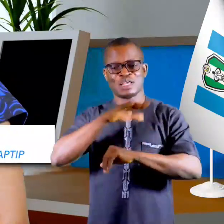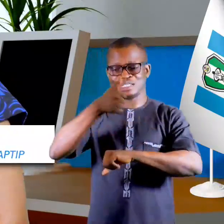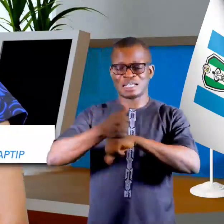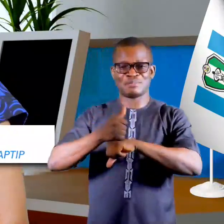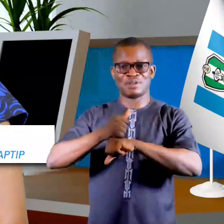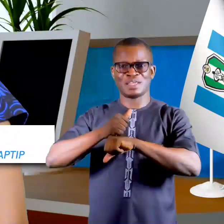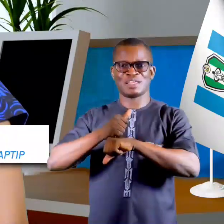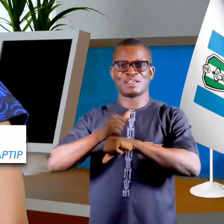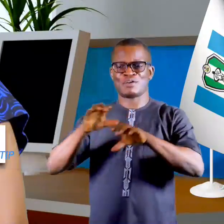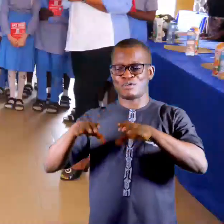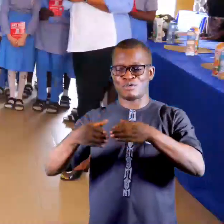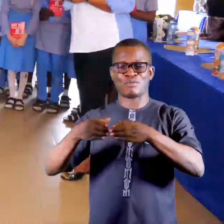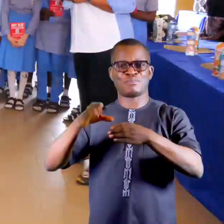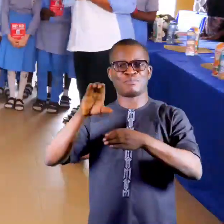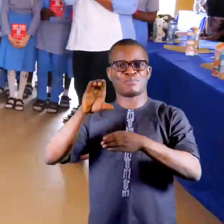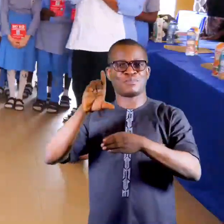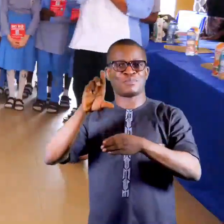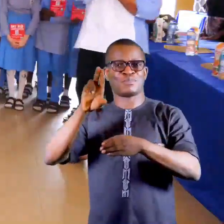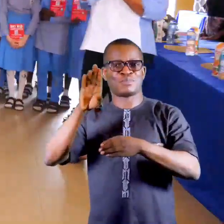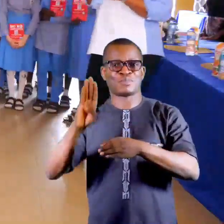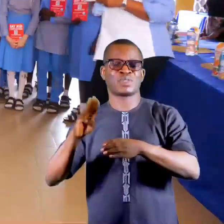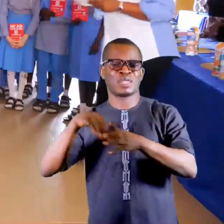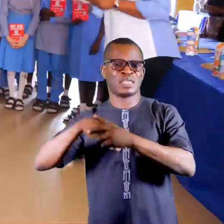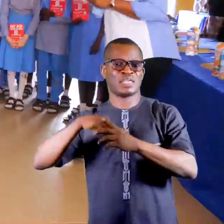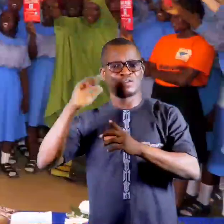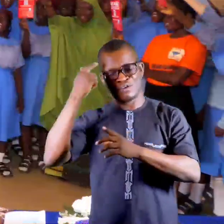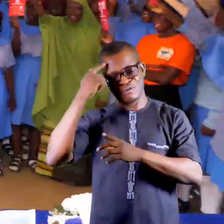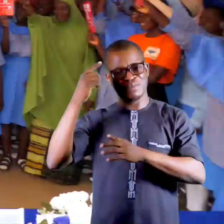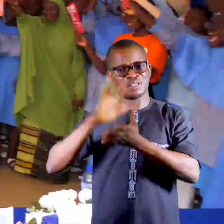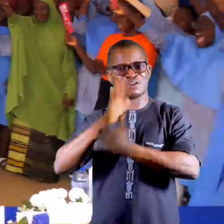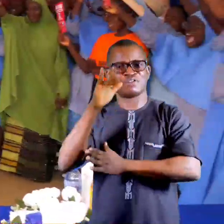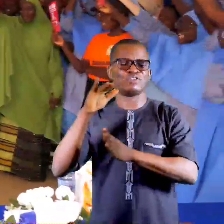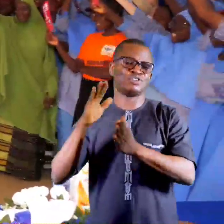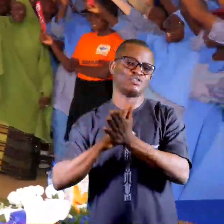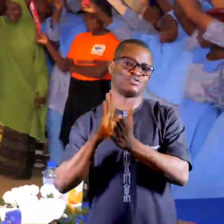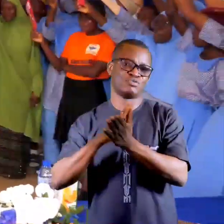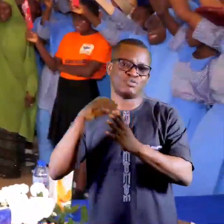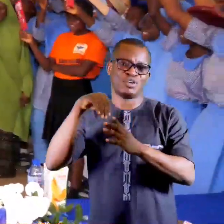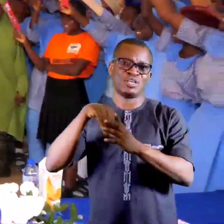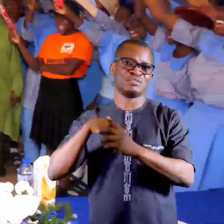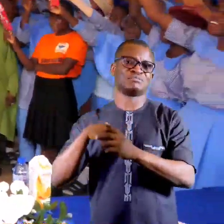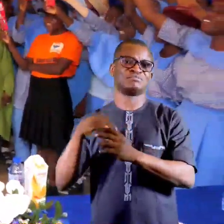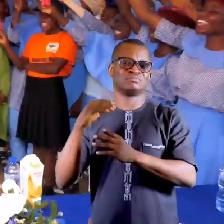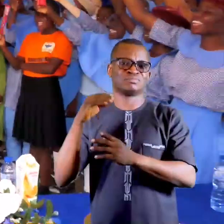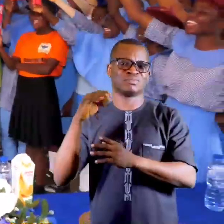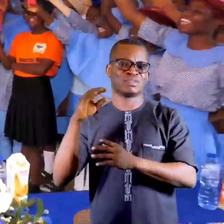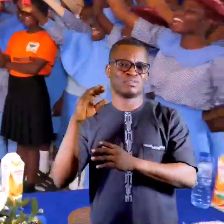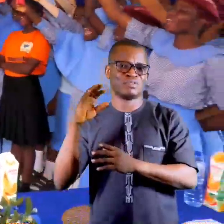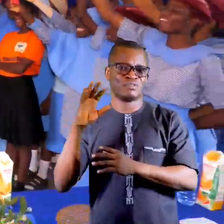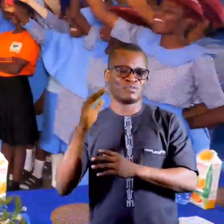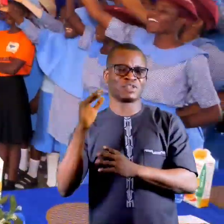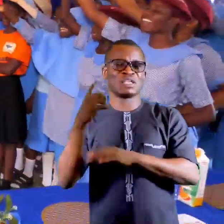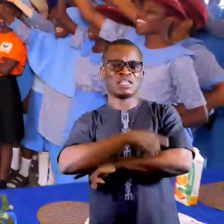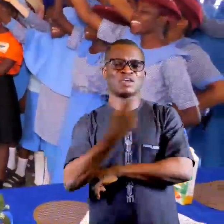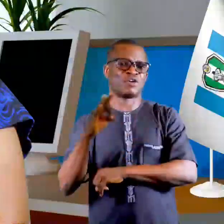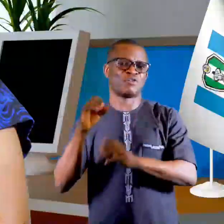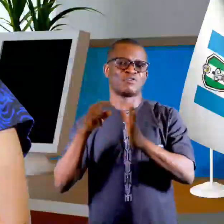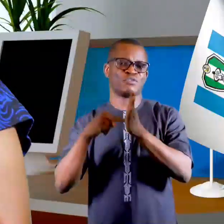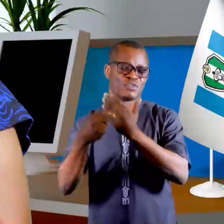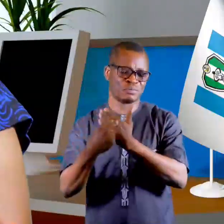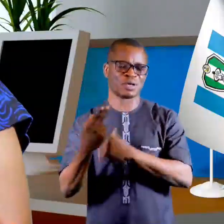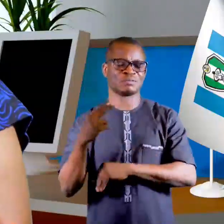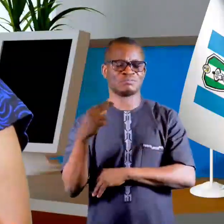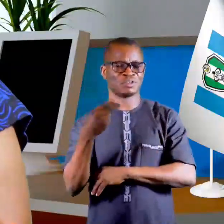vanguard in Government Girls Secondary School on the first day of the 16 days, 25th of November. We have